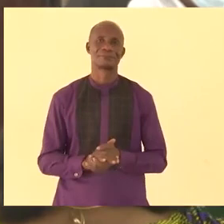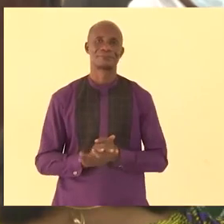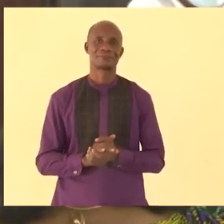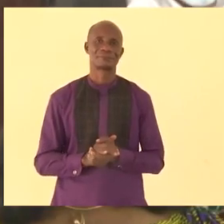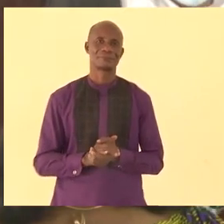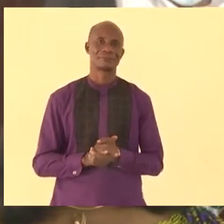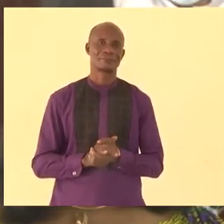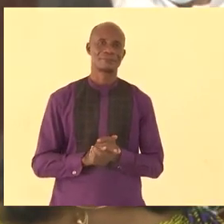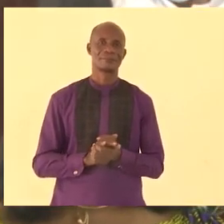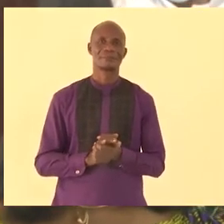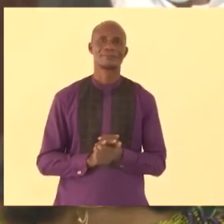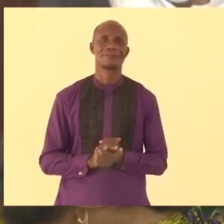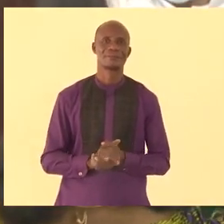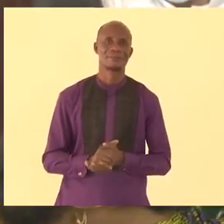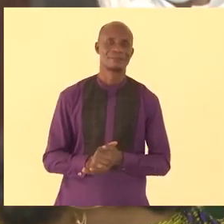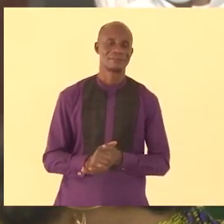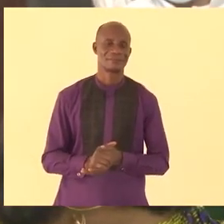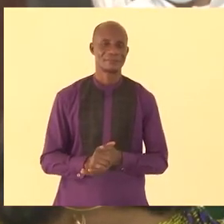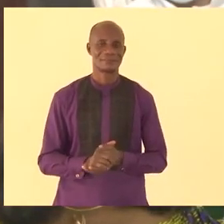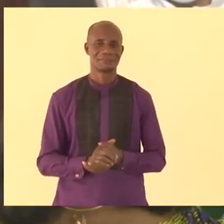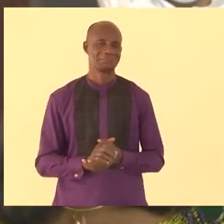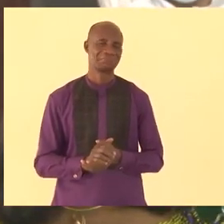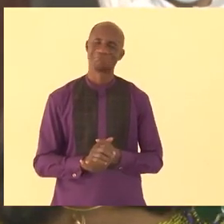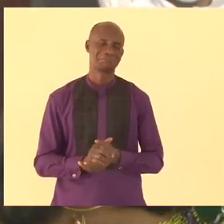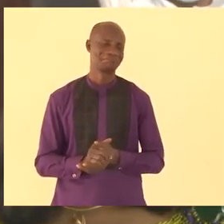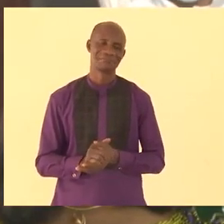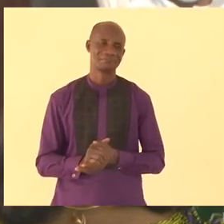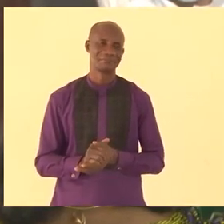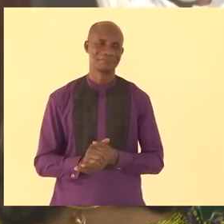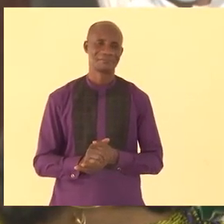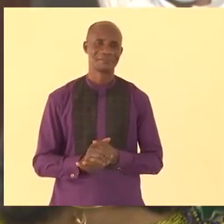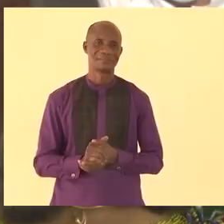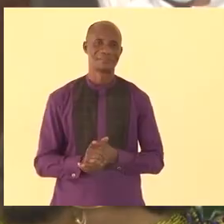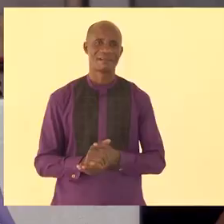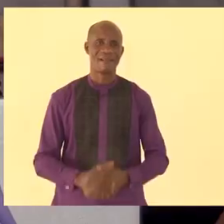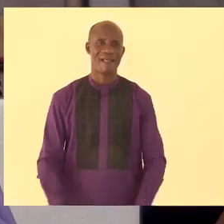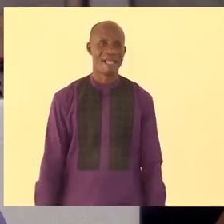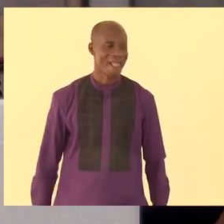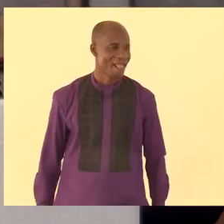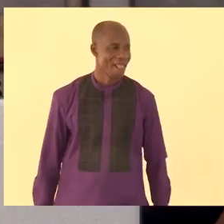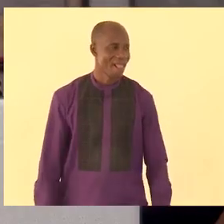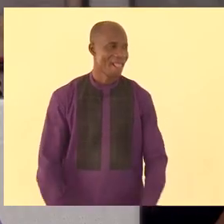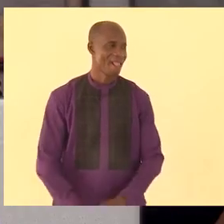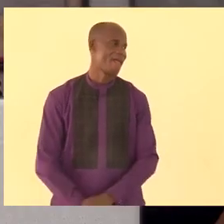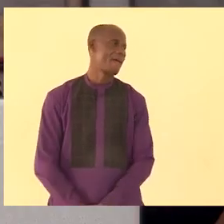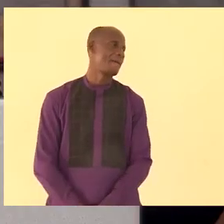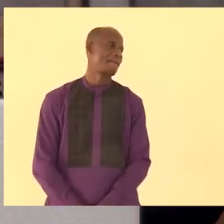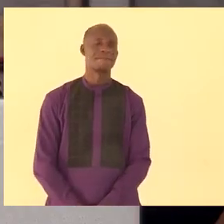You see, before you help him, he let him finish. Wait till I finish. So that he doesn't need to share the percentage with you.